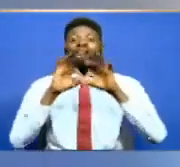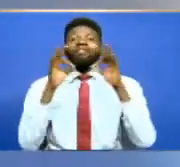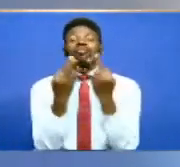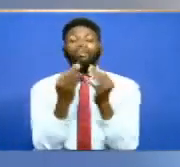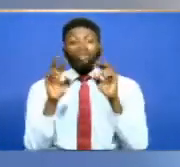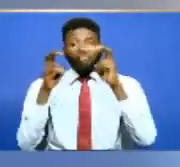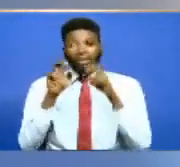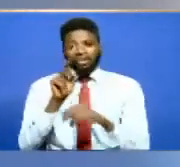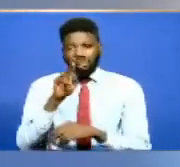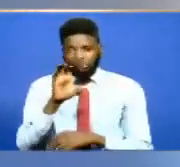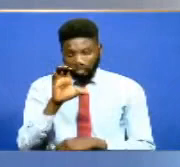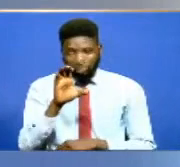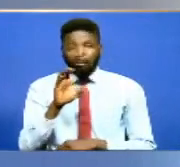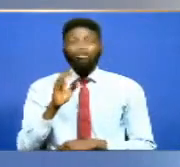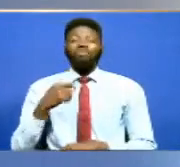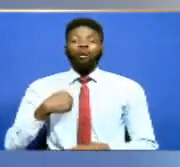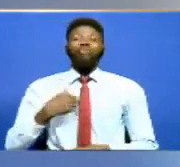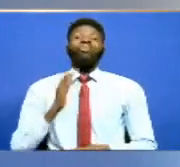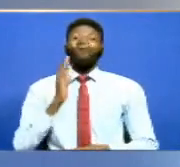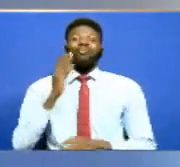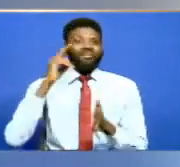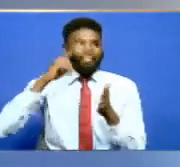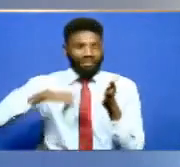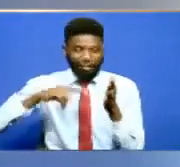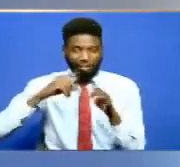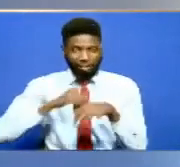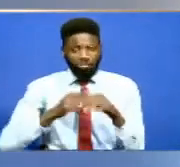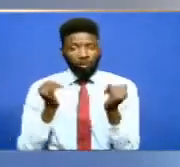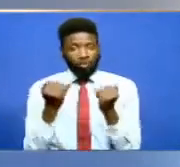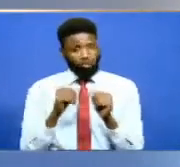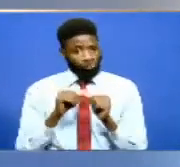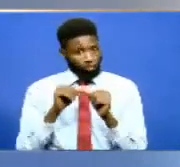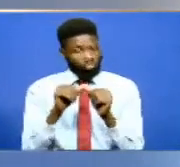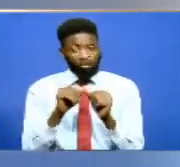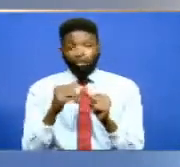your feedback during this broadcast. Of course, your questions are also welcome.